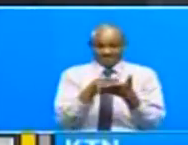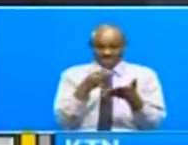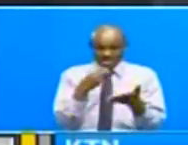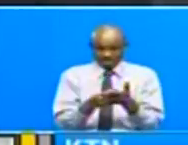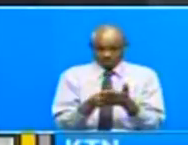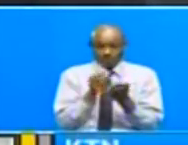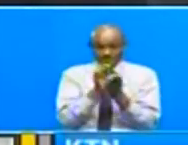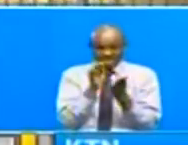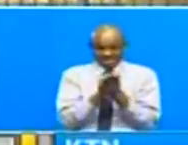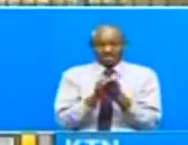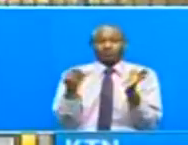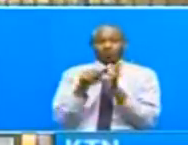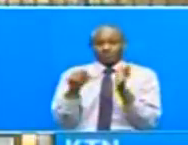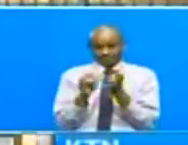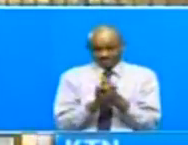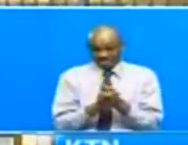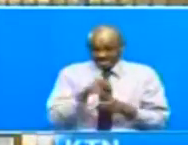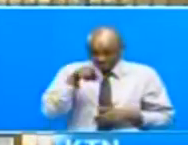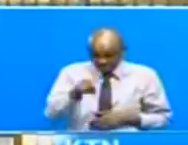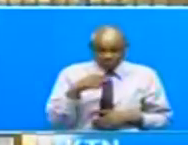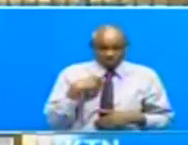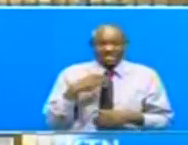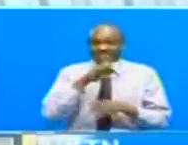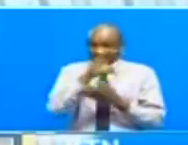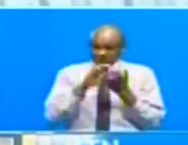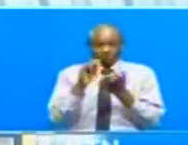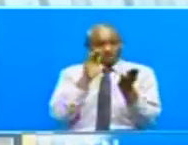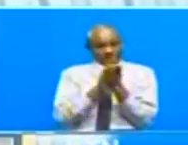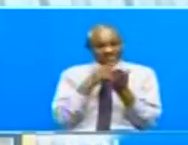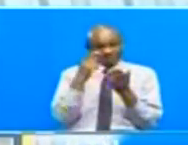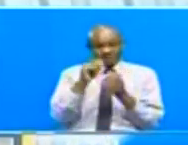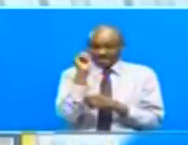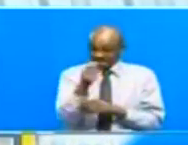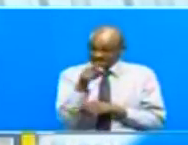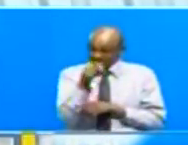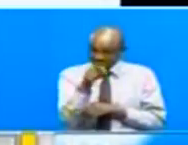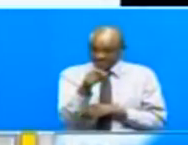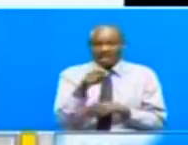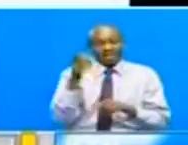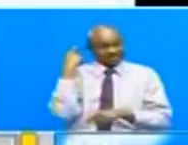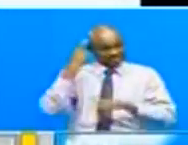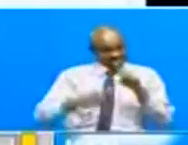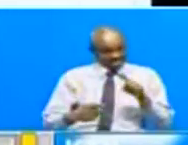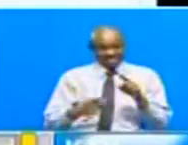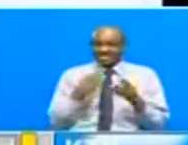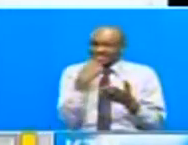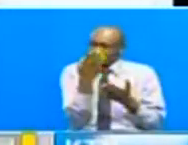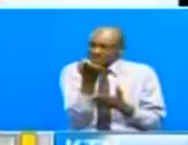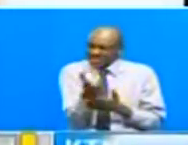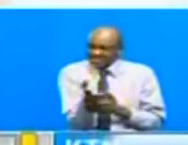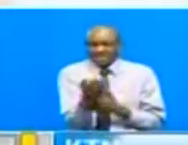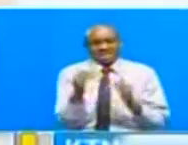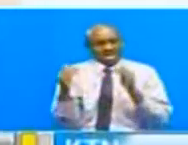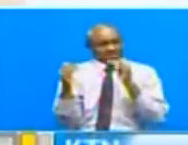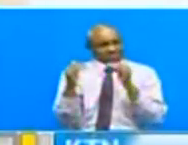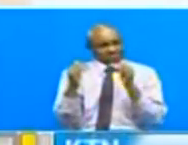a banking crisis. In a move to deal with this, the central bank unveiled the Kenya Bank's reference rate last year. KBRR is based on an average of the